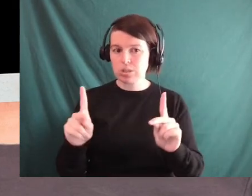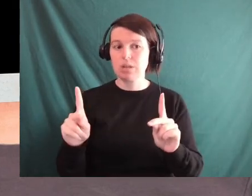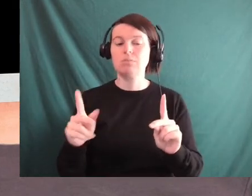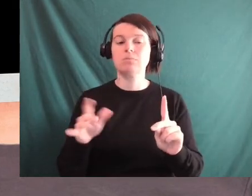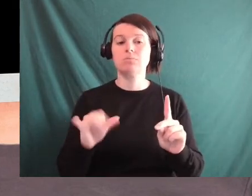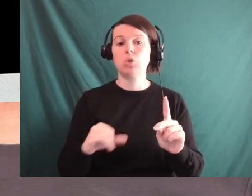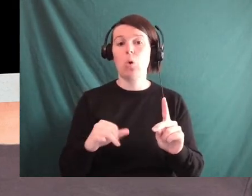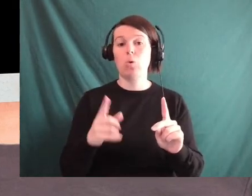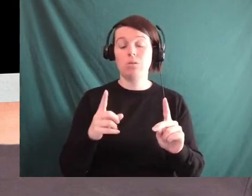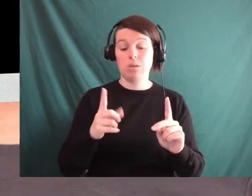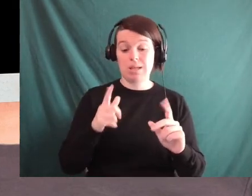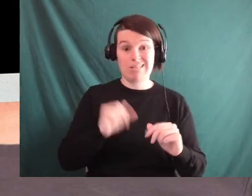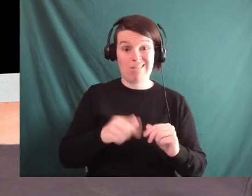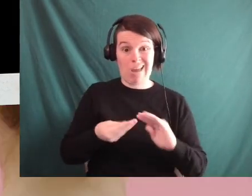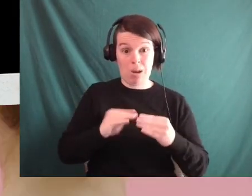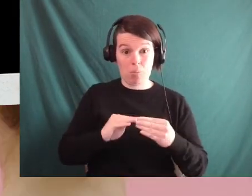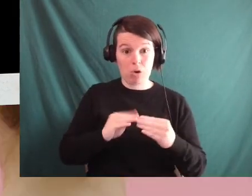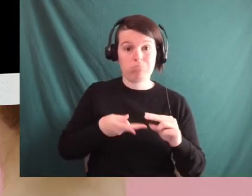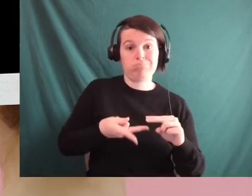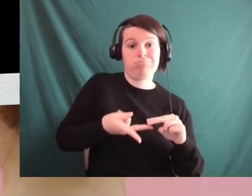nearest inch.